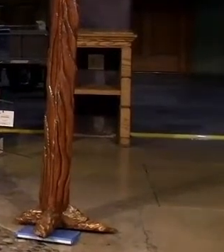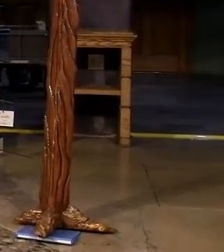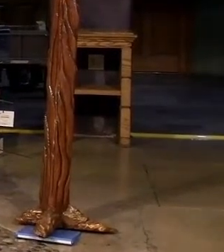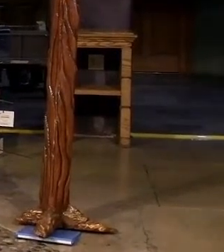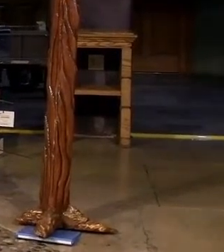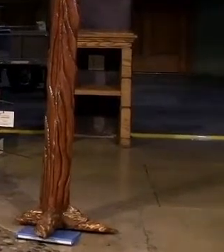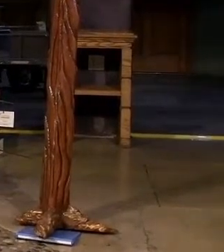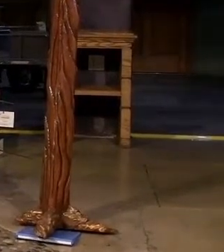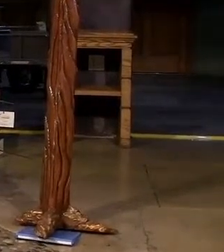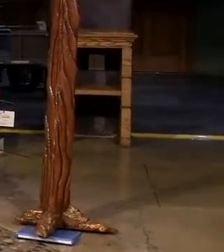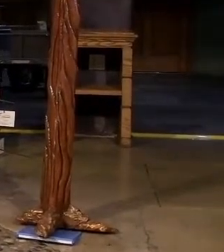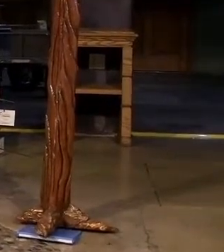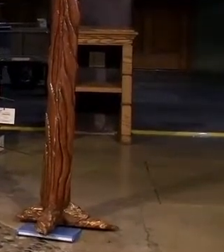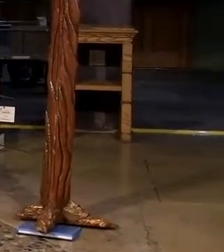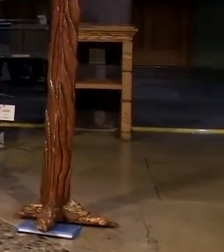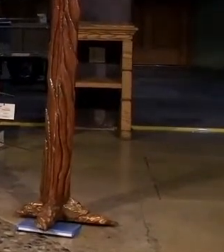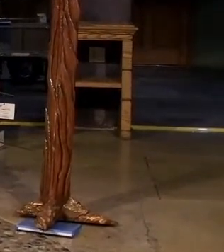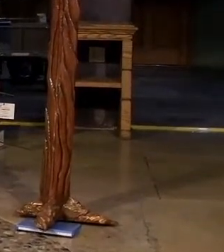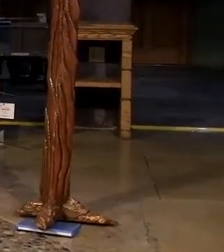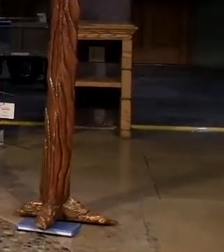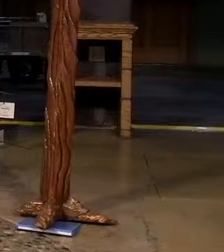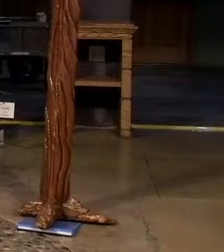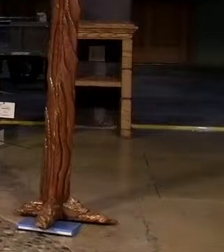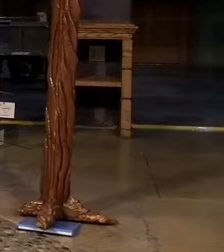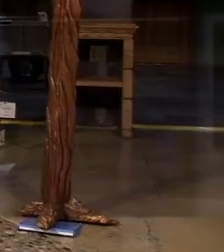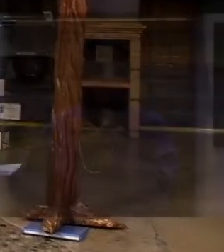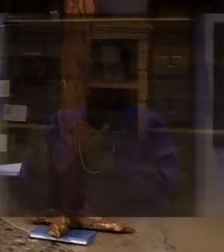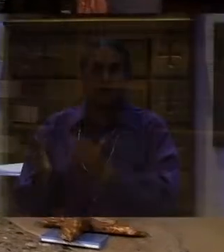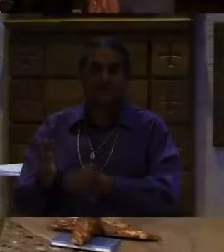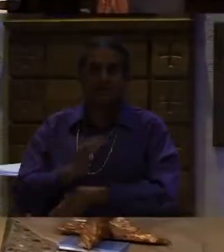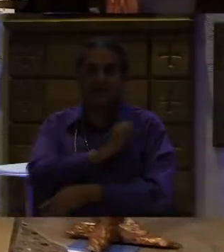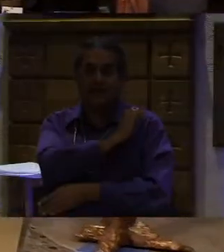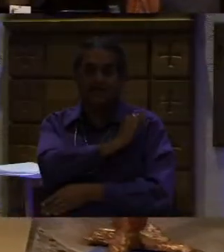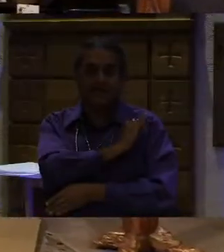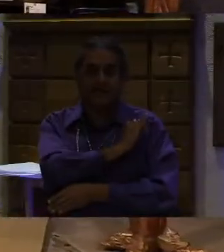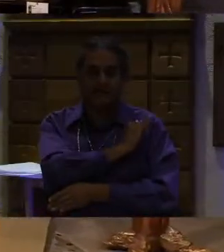A reading from the book of the prophet Isaiah.